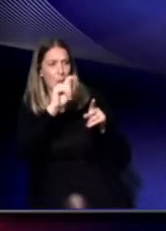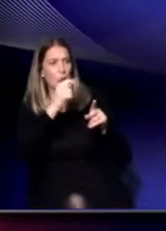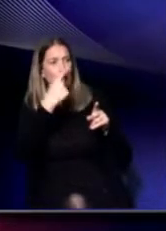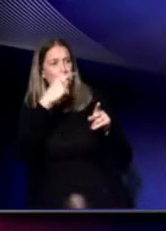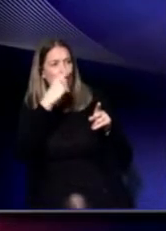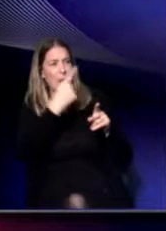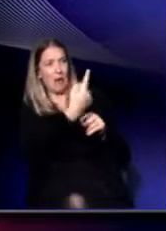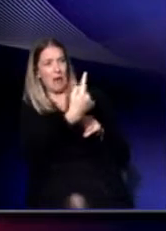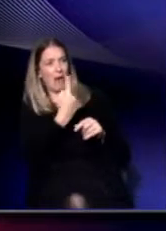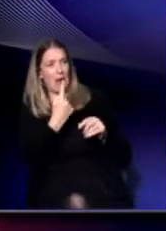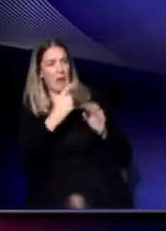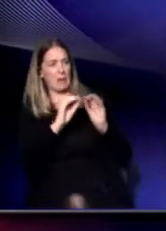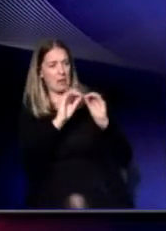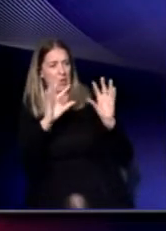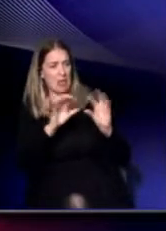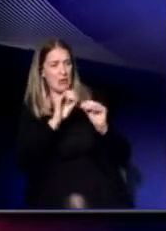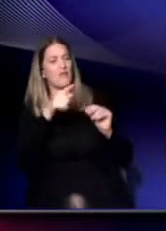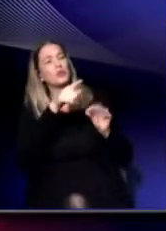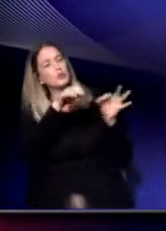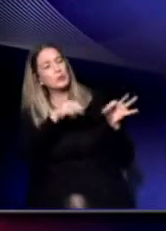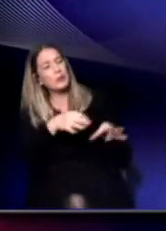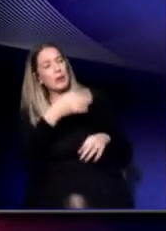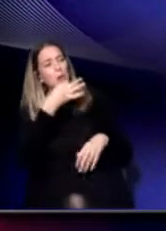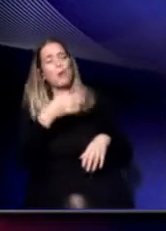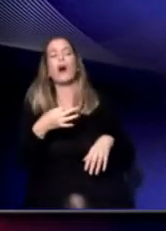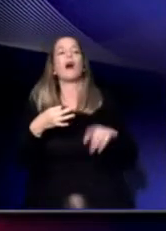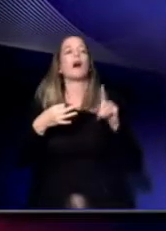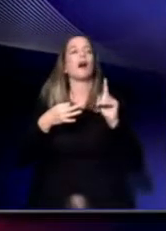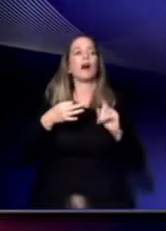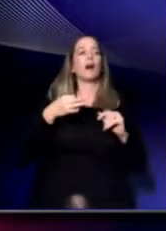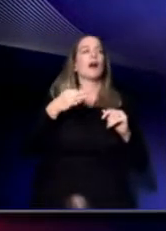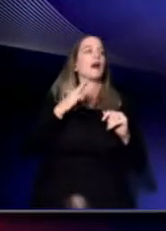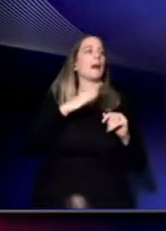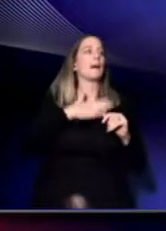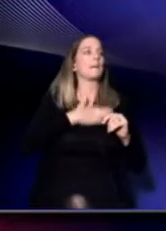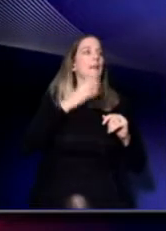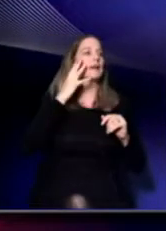I maybe clarify a bit, just from my experience as a principal?